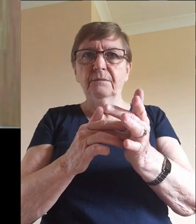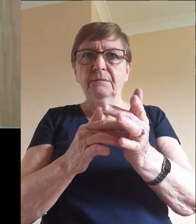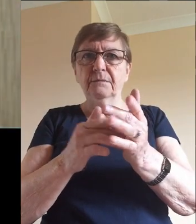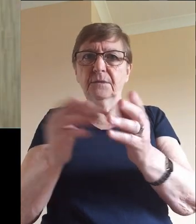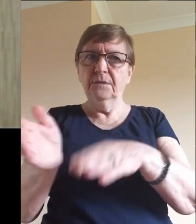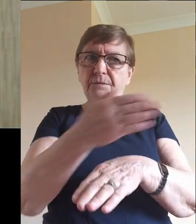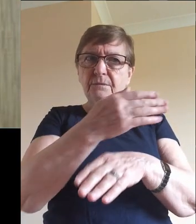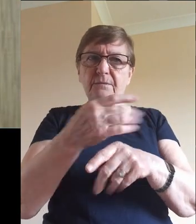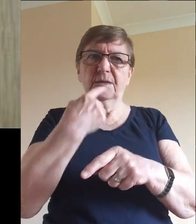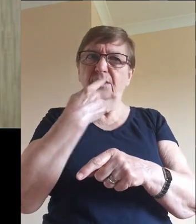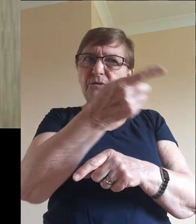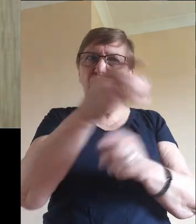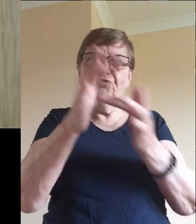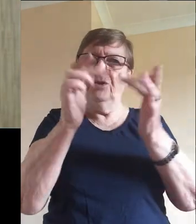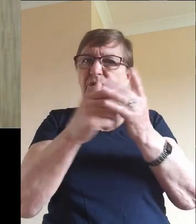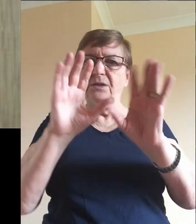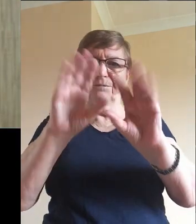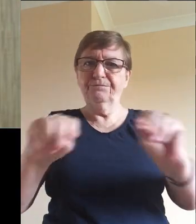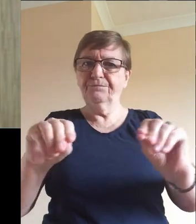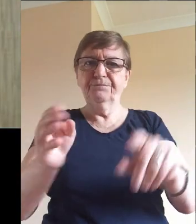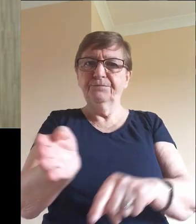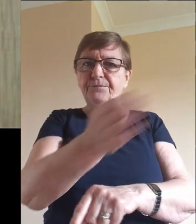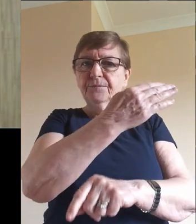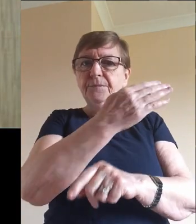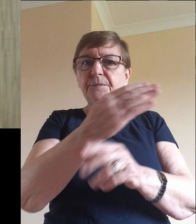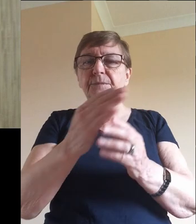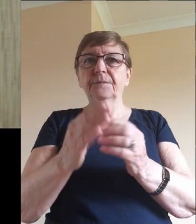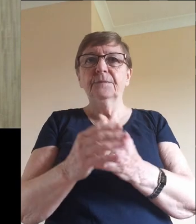him silenced.